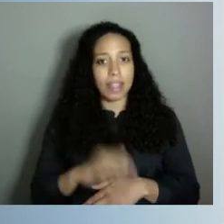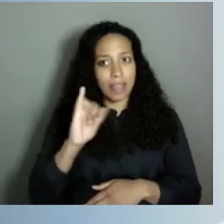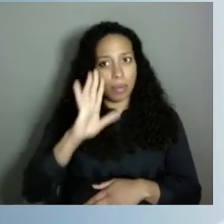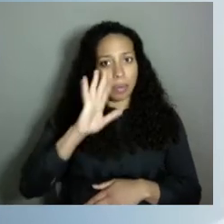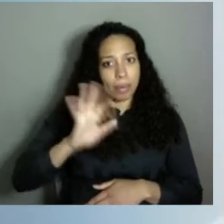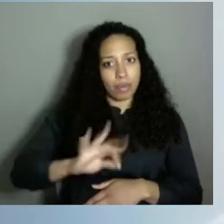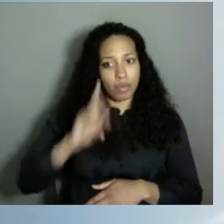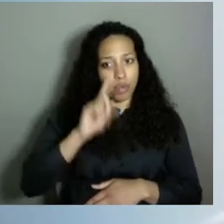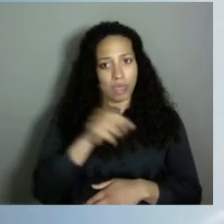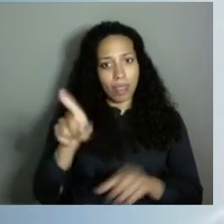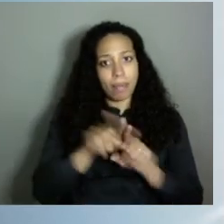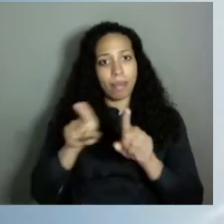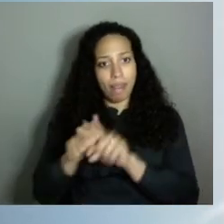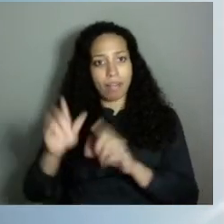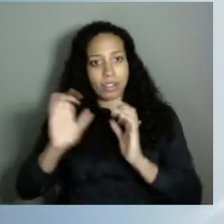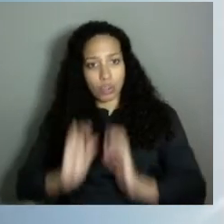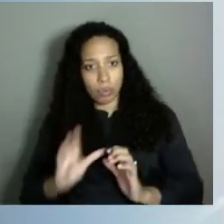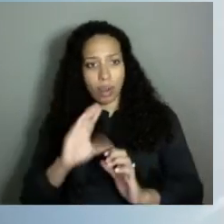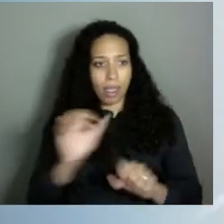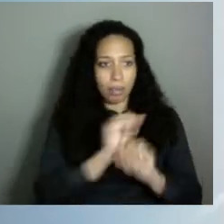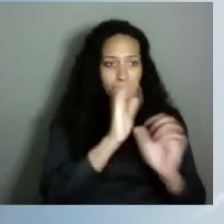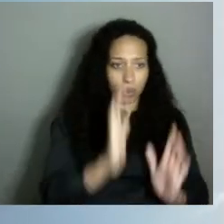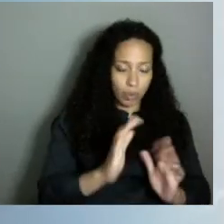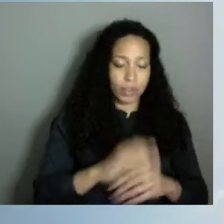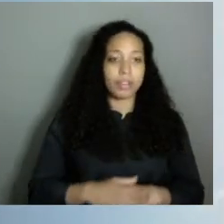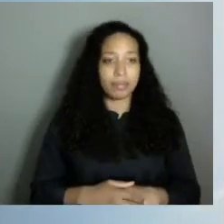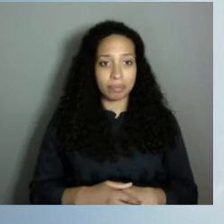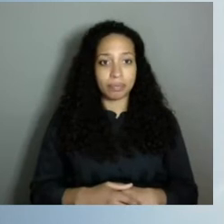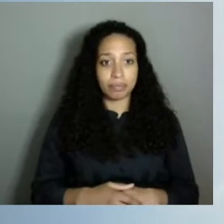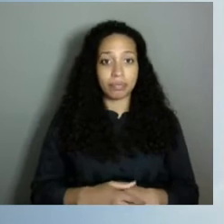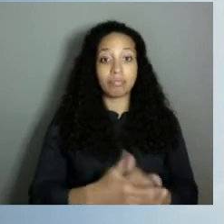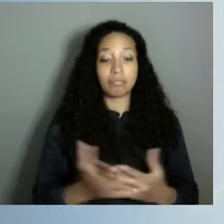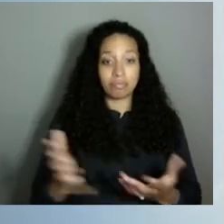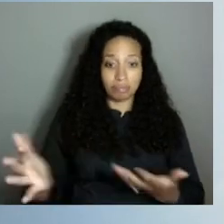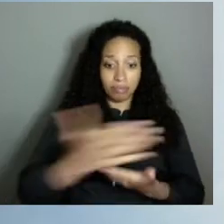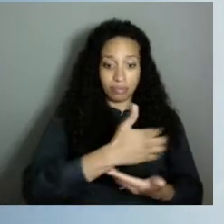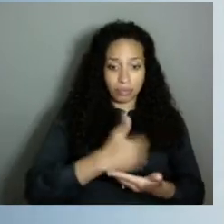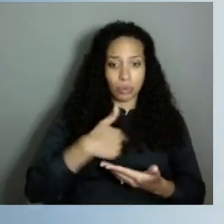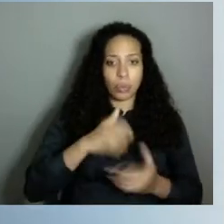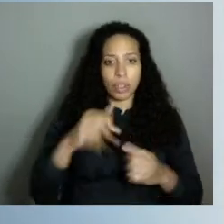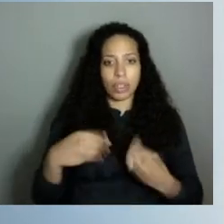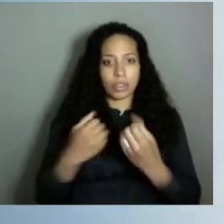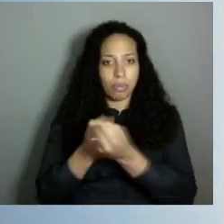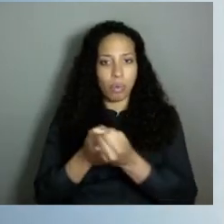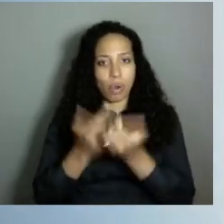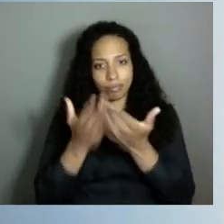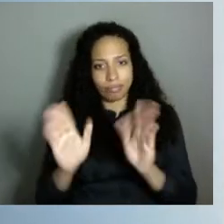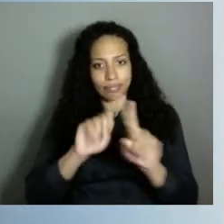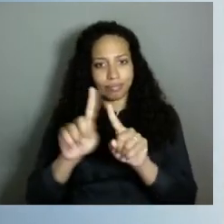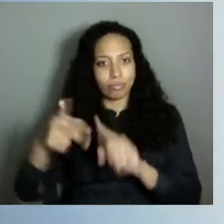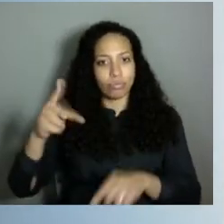consumers and employees. With this, we can more effectively support a broad range of concepts and prototypes, spanning all means of